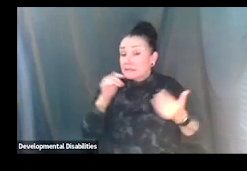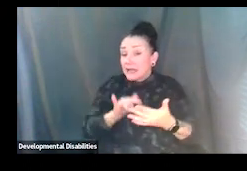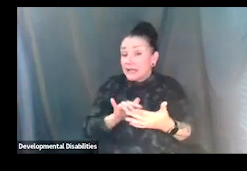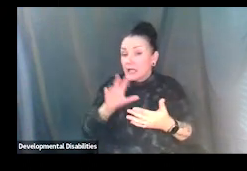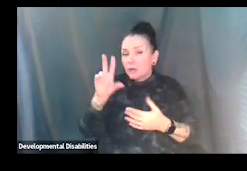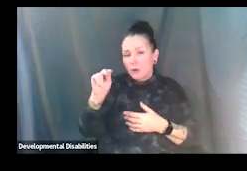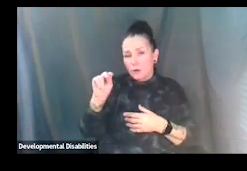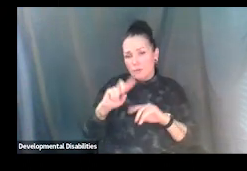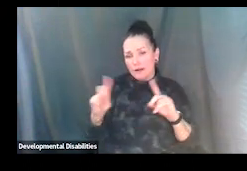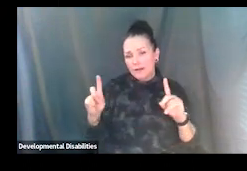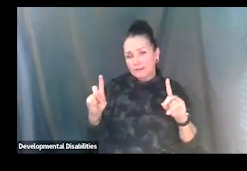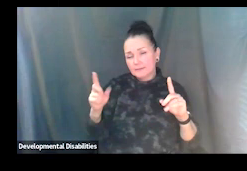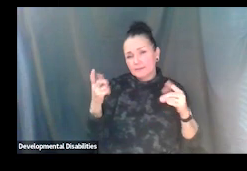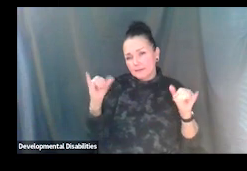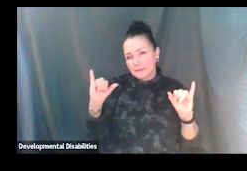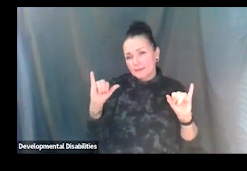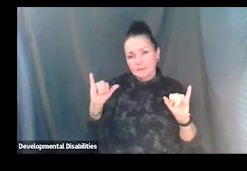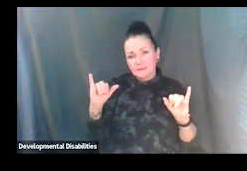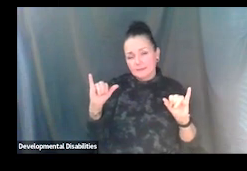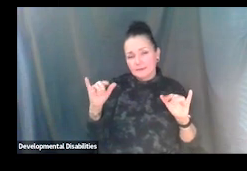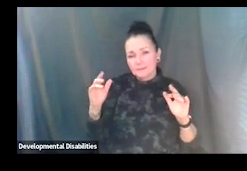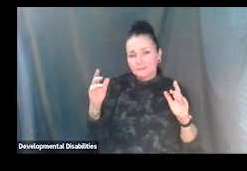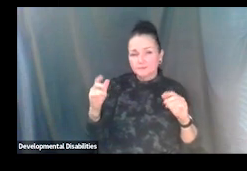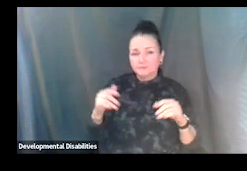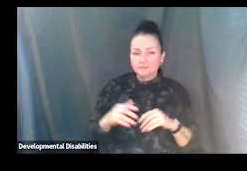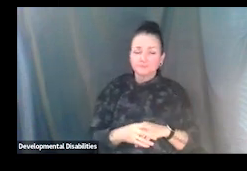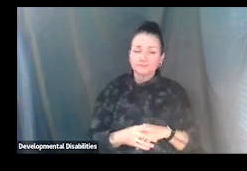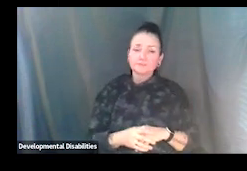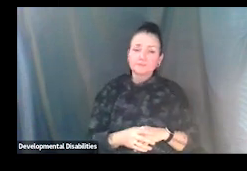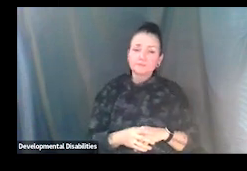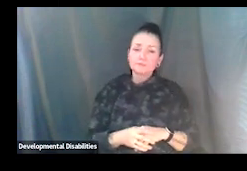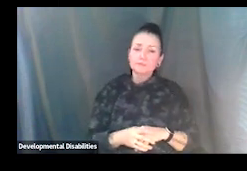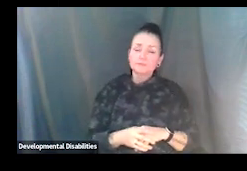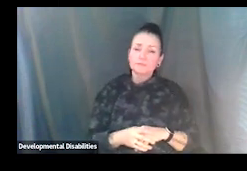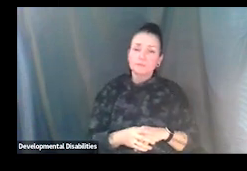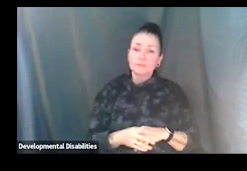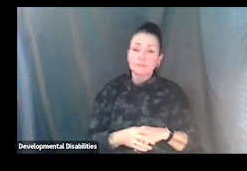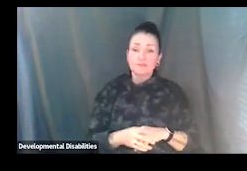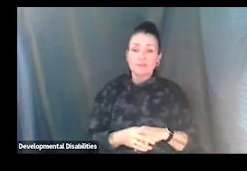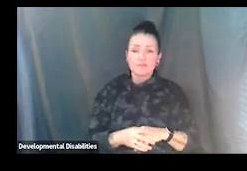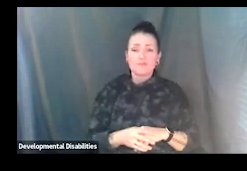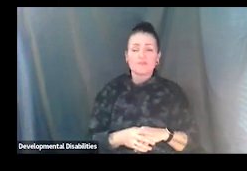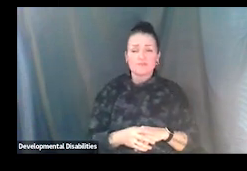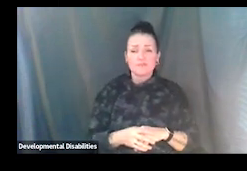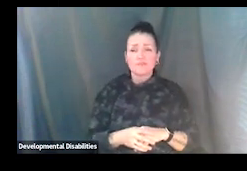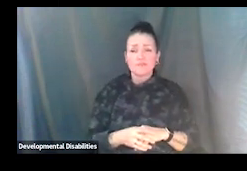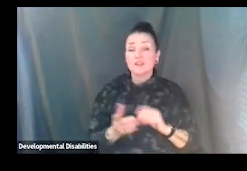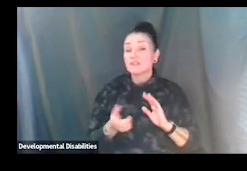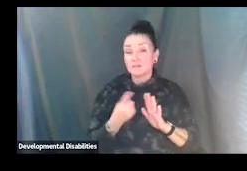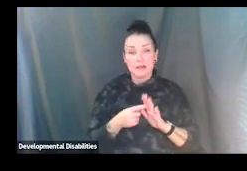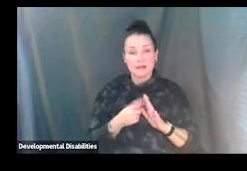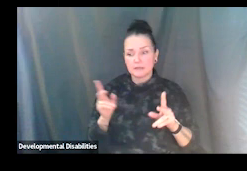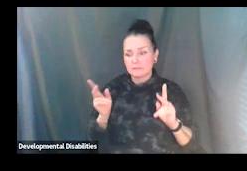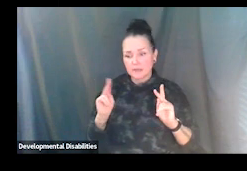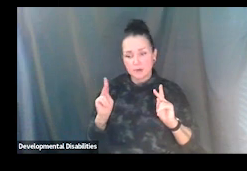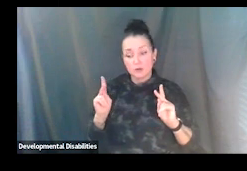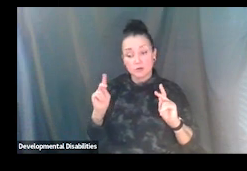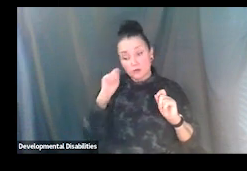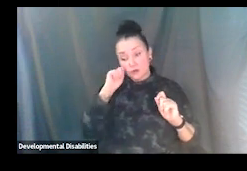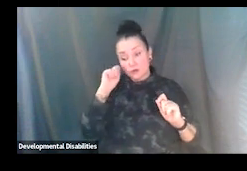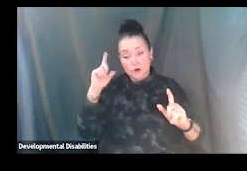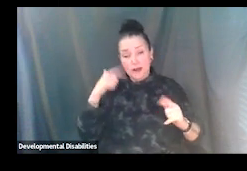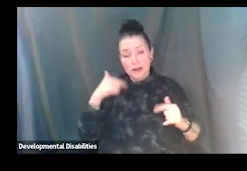agents. And again, it's really important to know because people ask questions that to this day continue to surprise me at times. So,